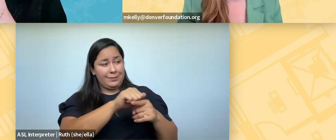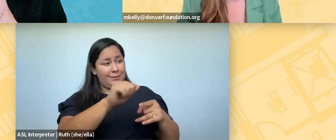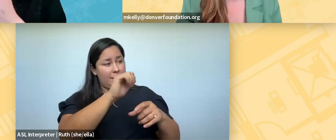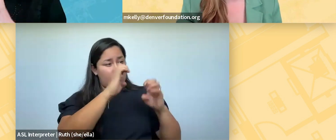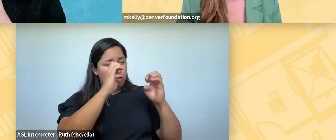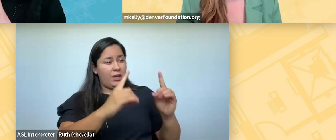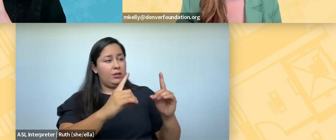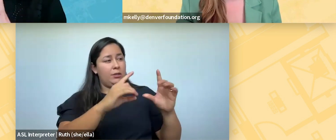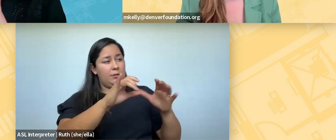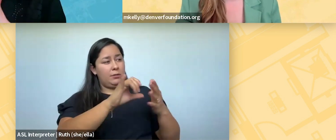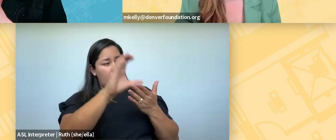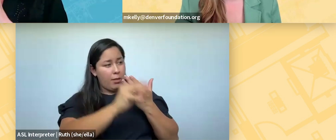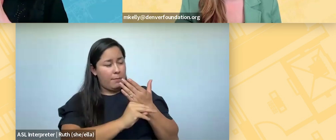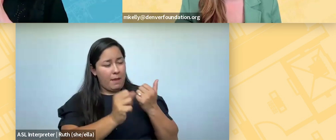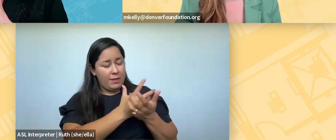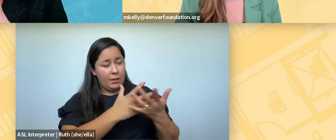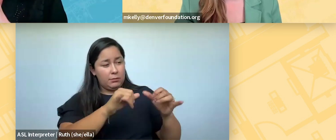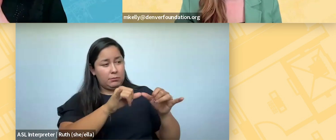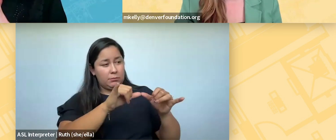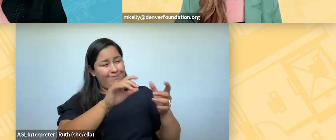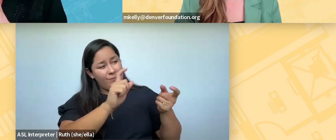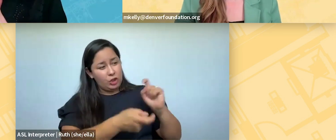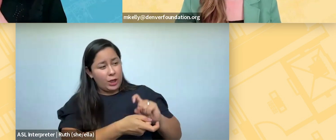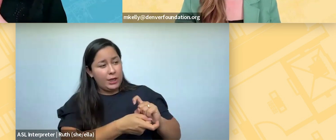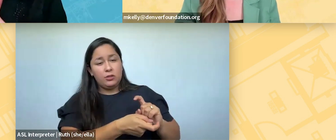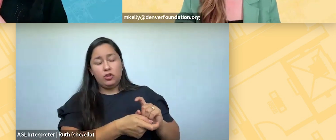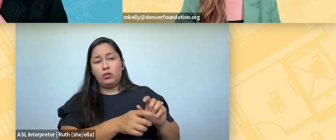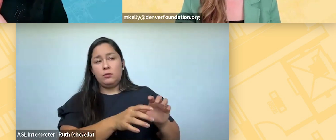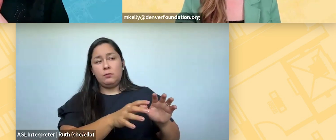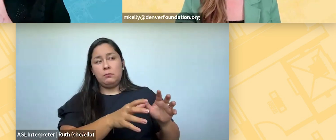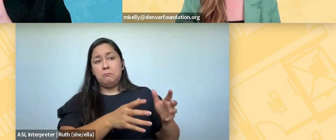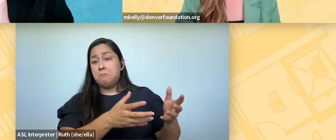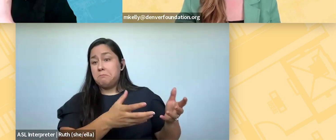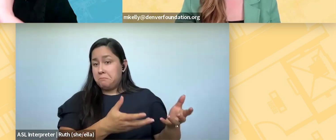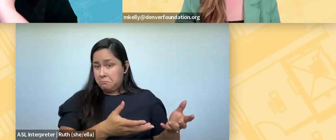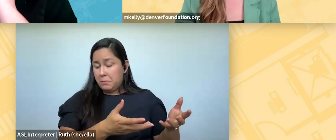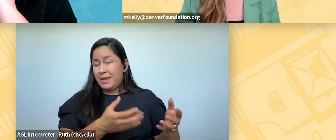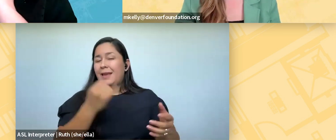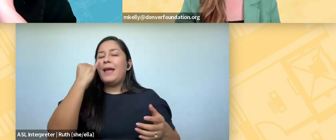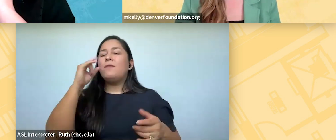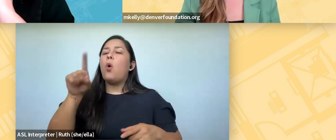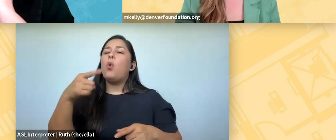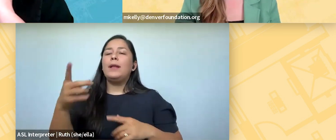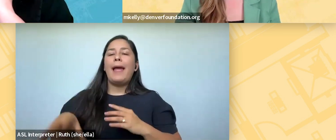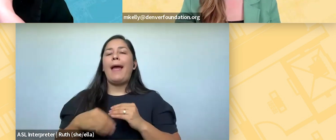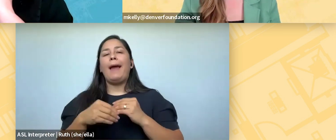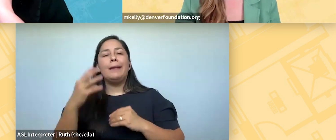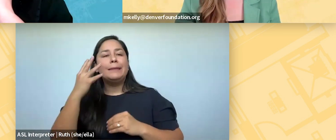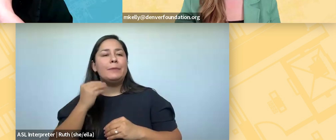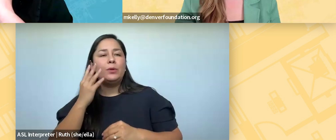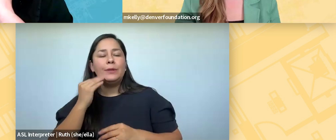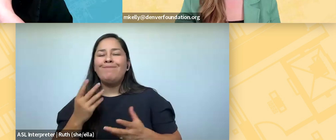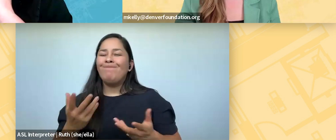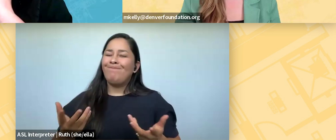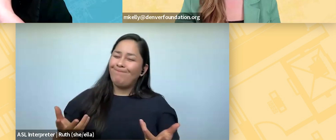a different filter in and giving students an additional experience, then that's not as good of a fit. So feel free to reach out to us